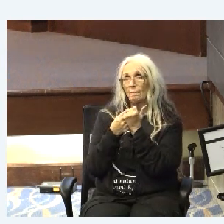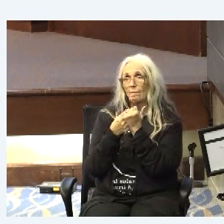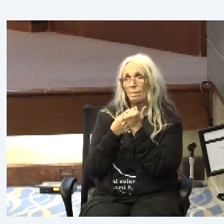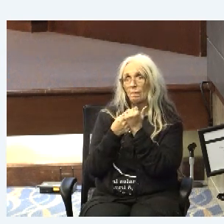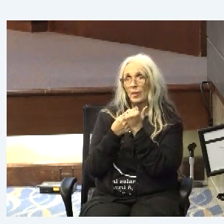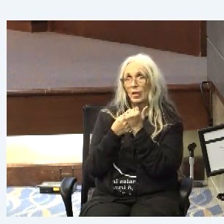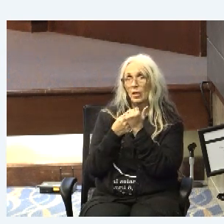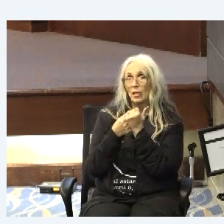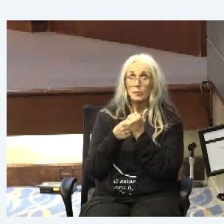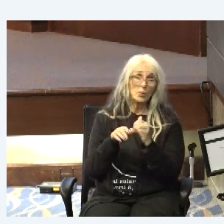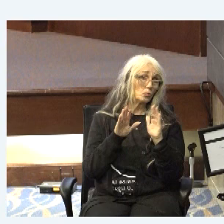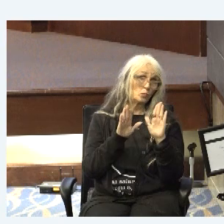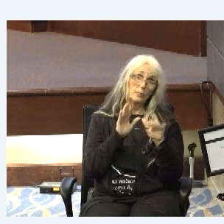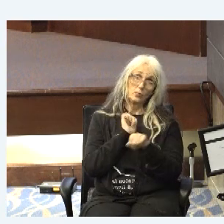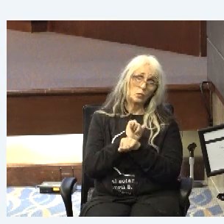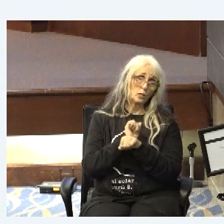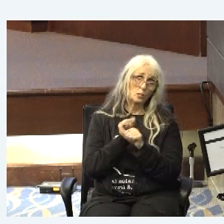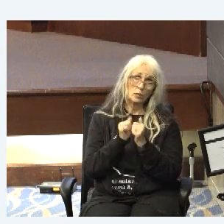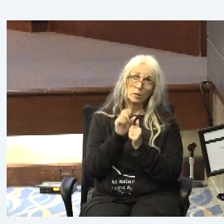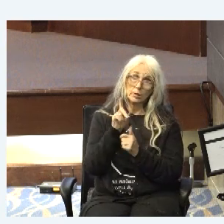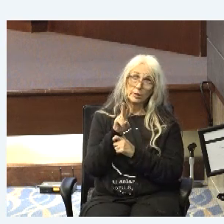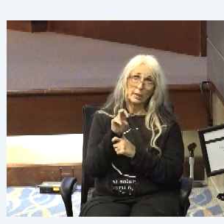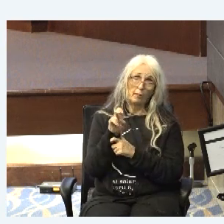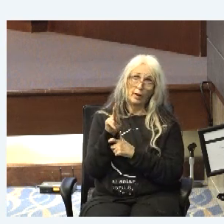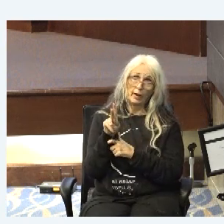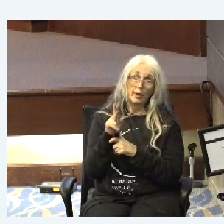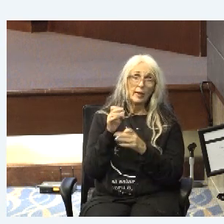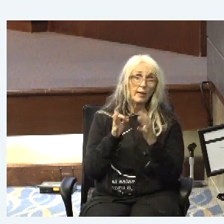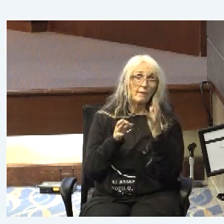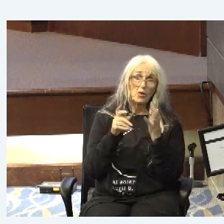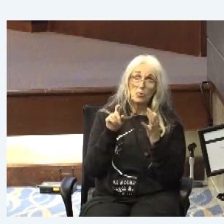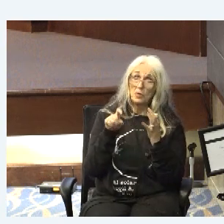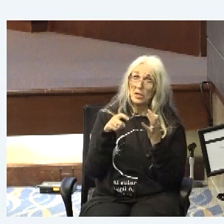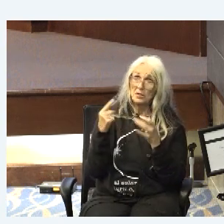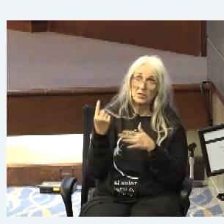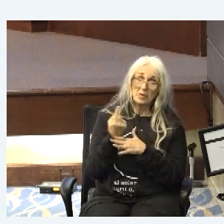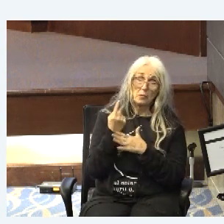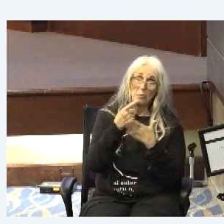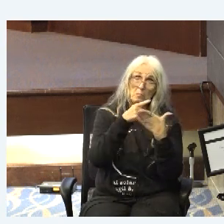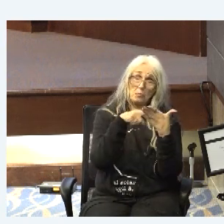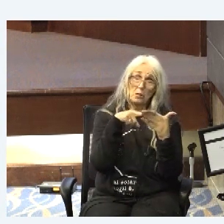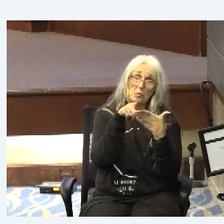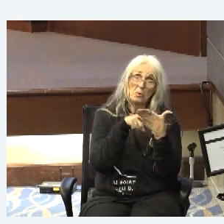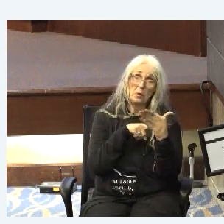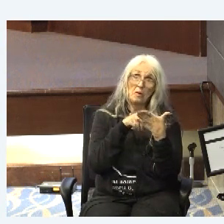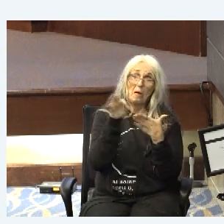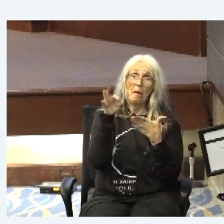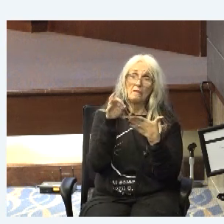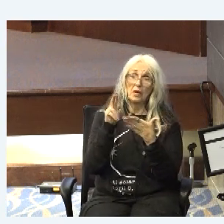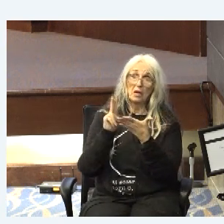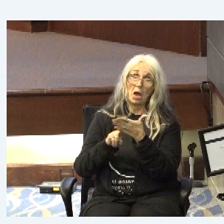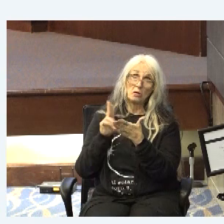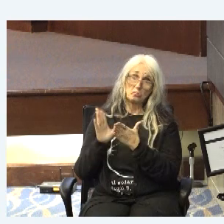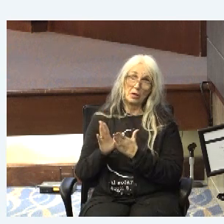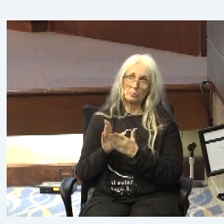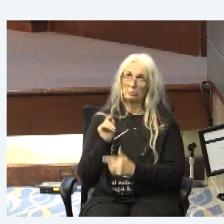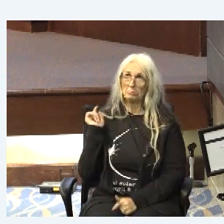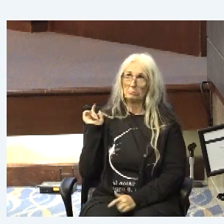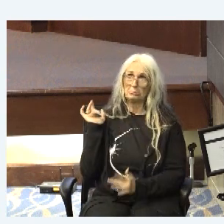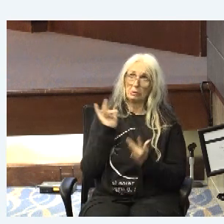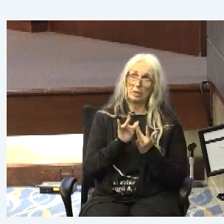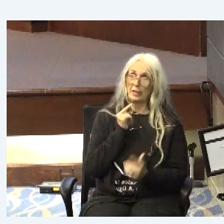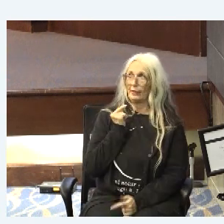Been great working with Derek. If you ever need somebody to be critical of a contractor, you call him.